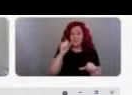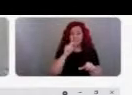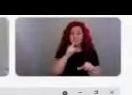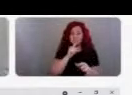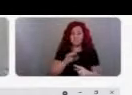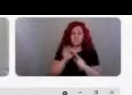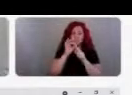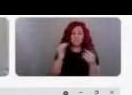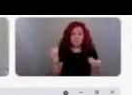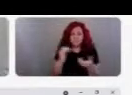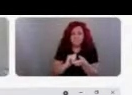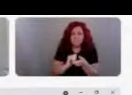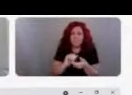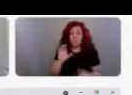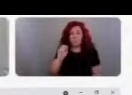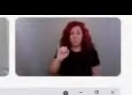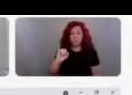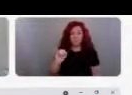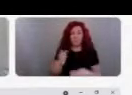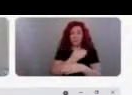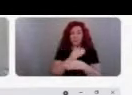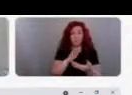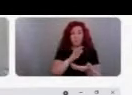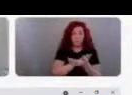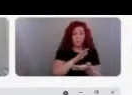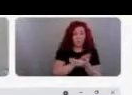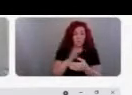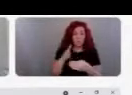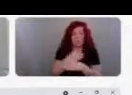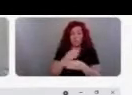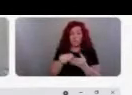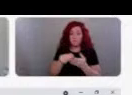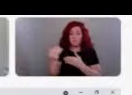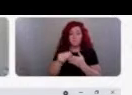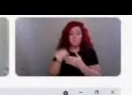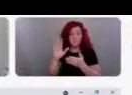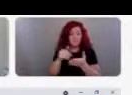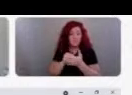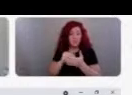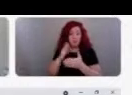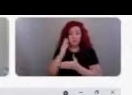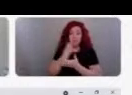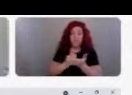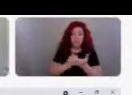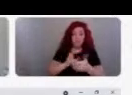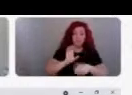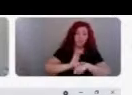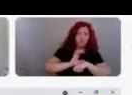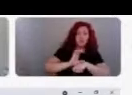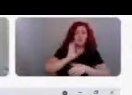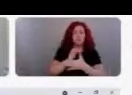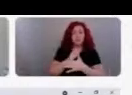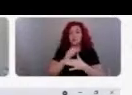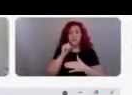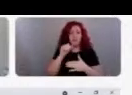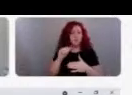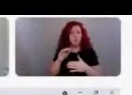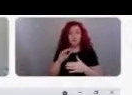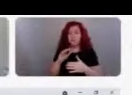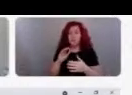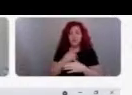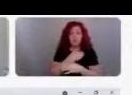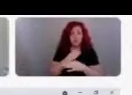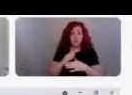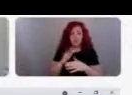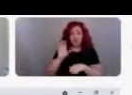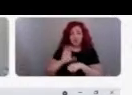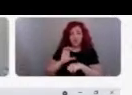interests we share our schools we share our parks our shopping centers we share our churches we do not share the schools parks shopping centers